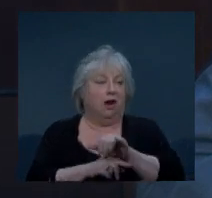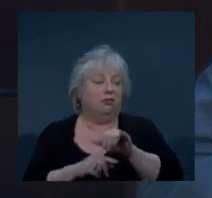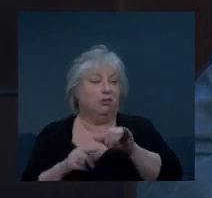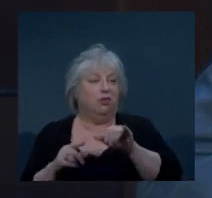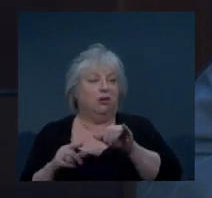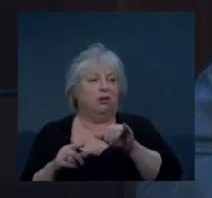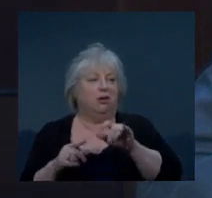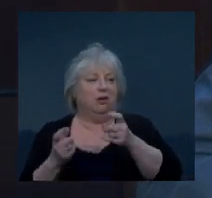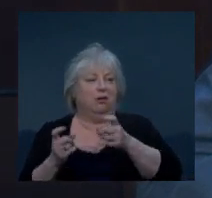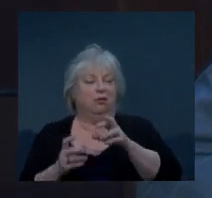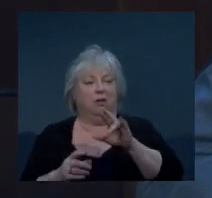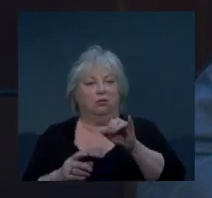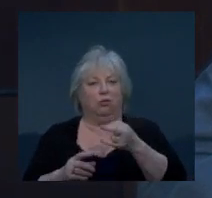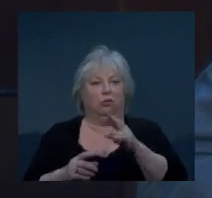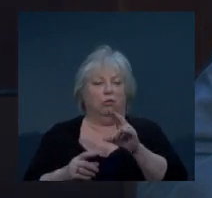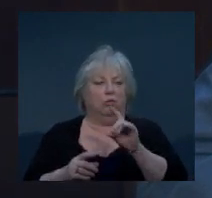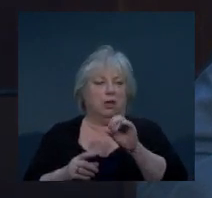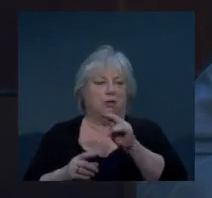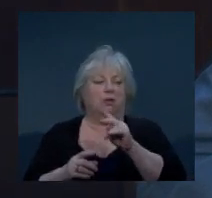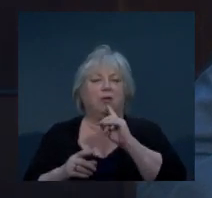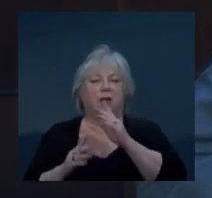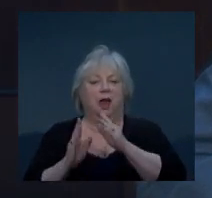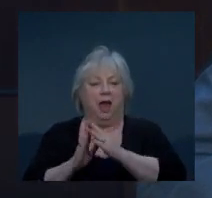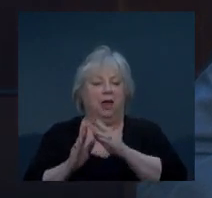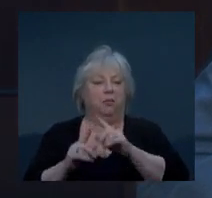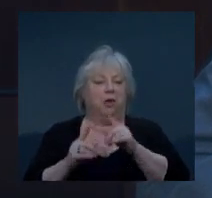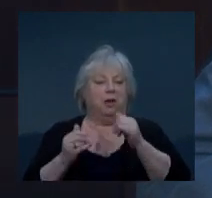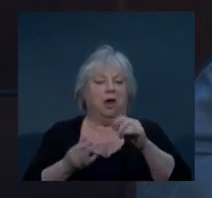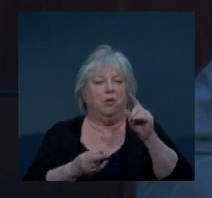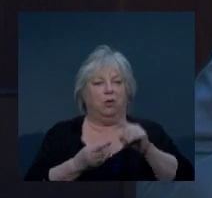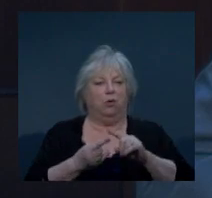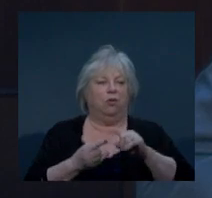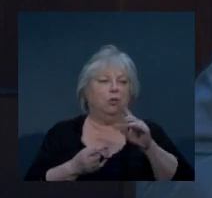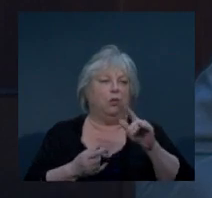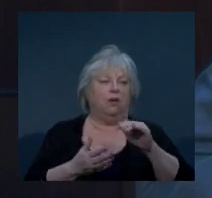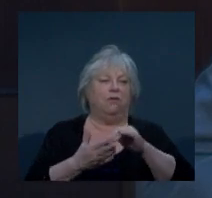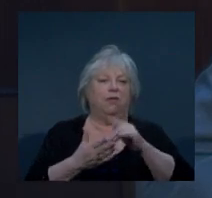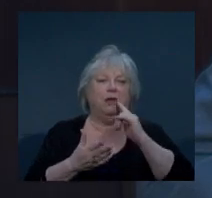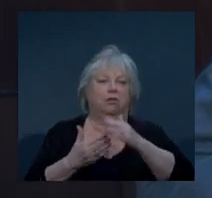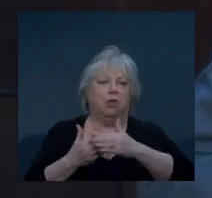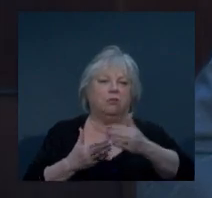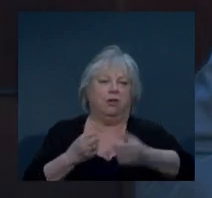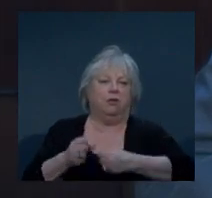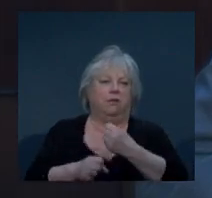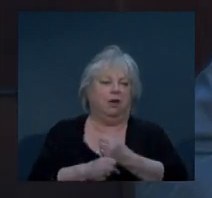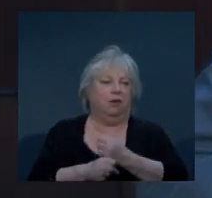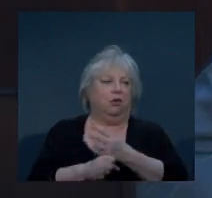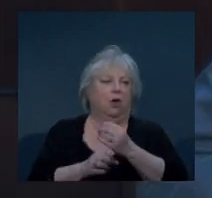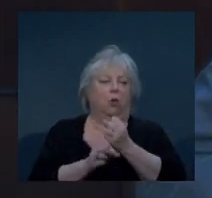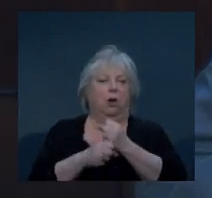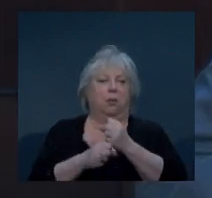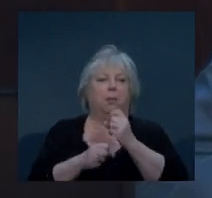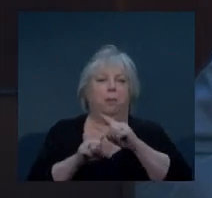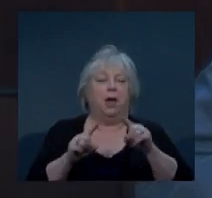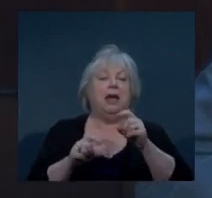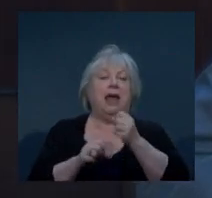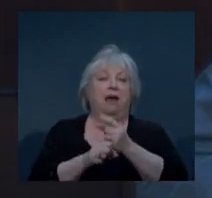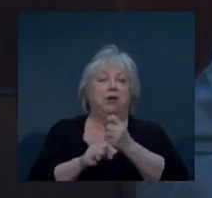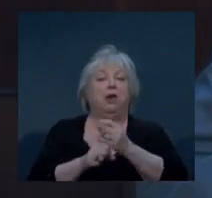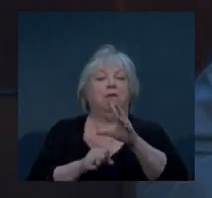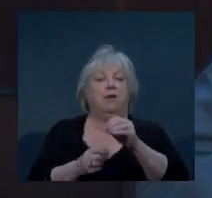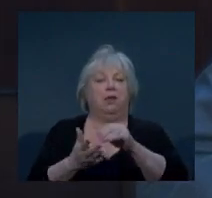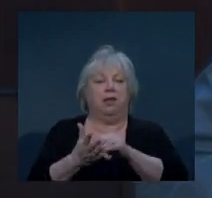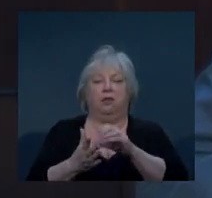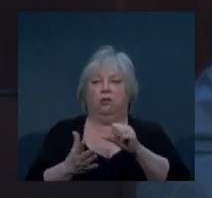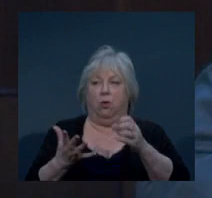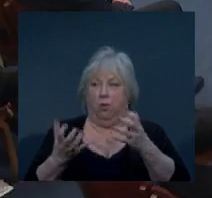of $100,000, he's asking now to do $50,000, which will be $25,000 realizing this year. So I just want to make certain every board member knows exactly what